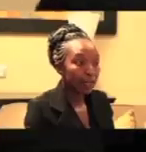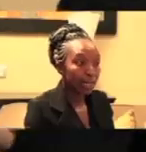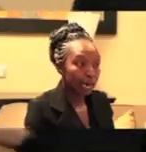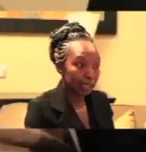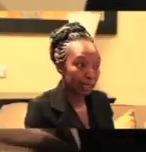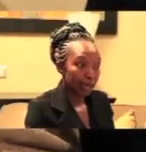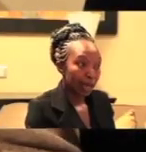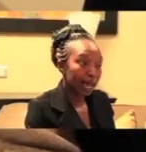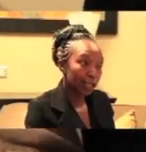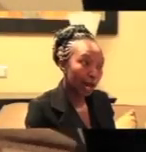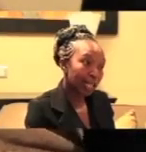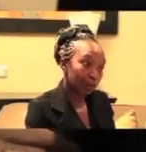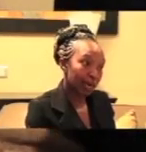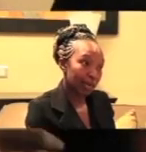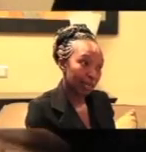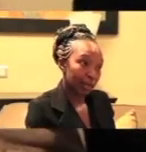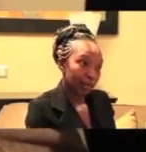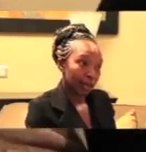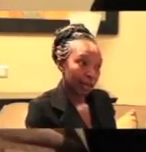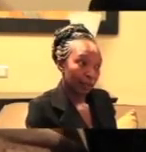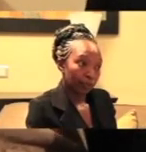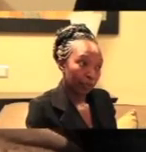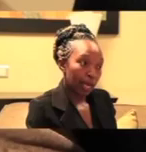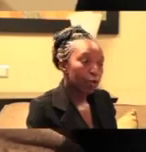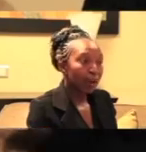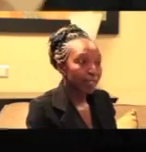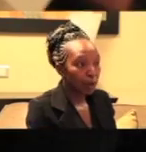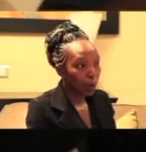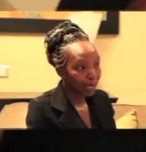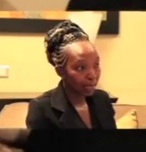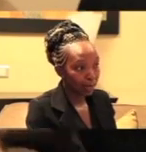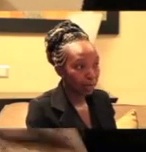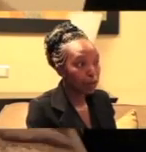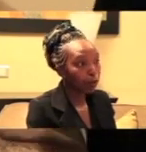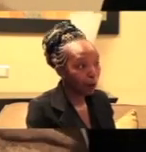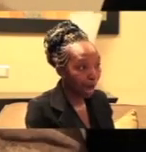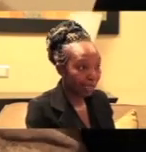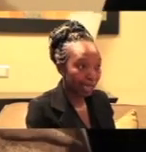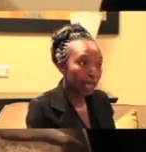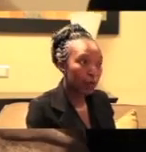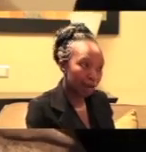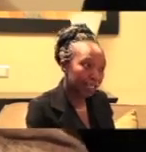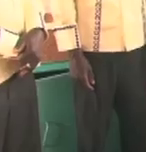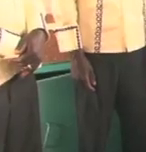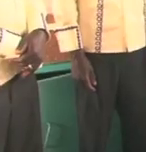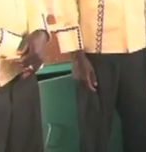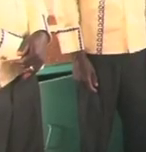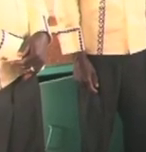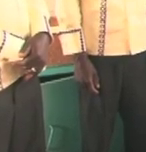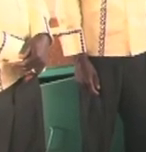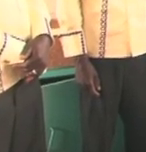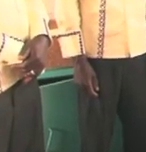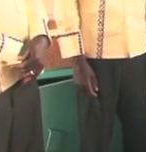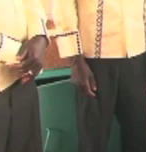he gave you Charles as your husband. And you have done wedding before us, and we have seen, we